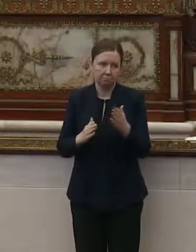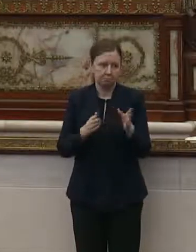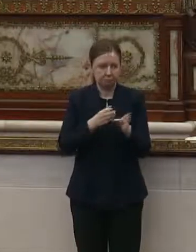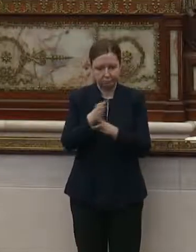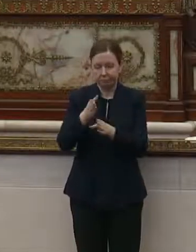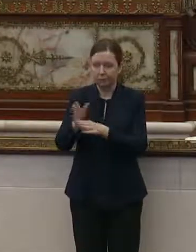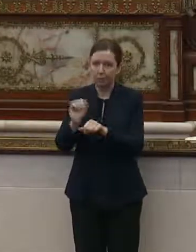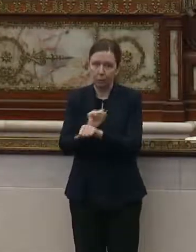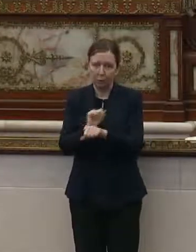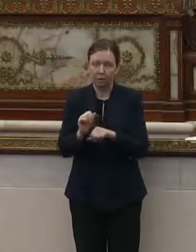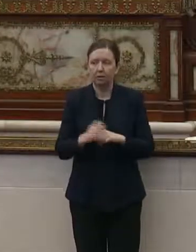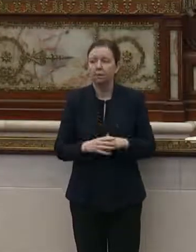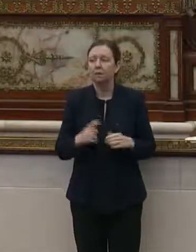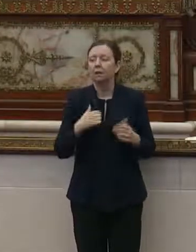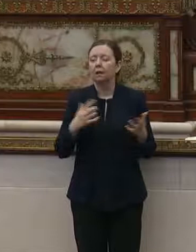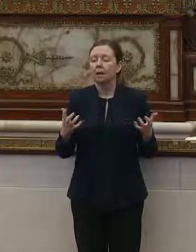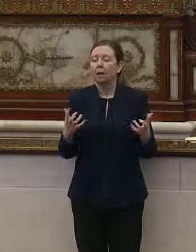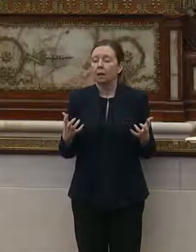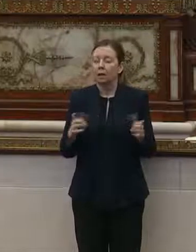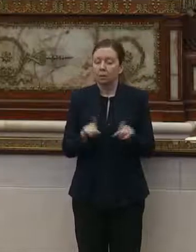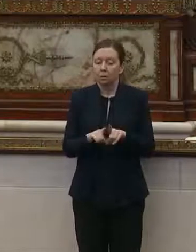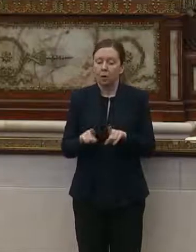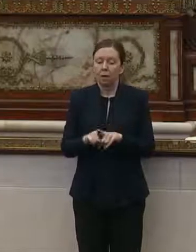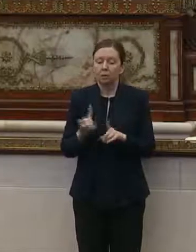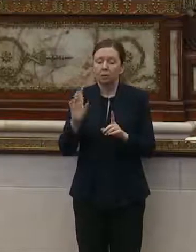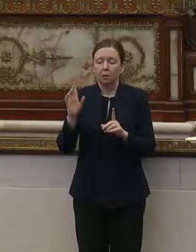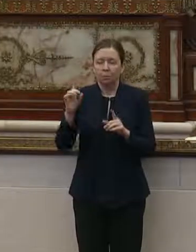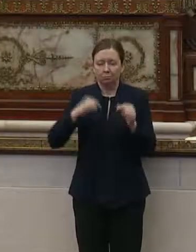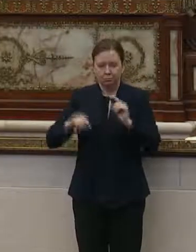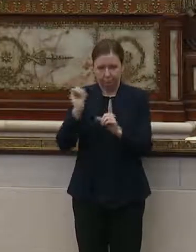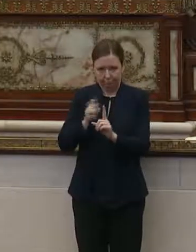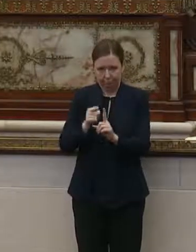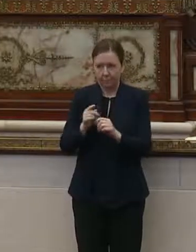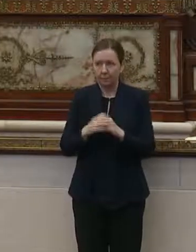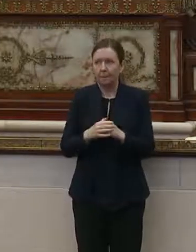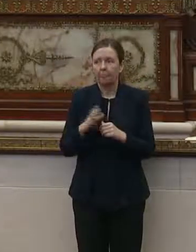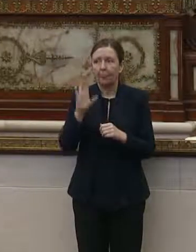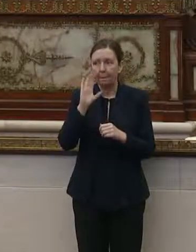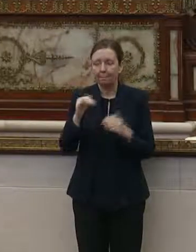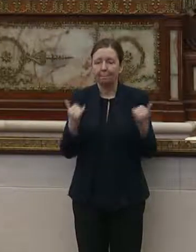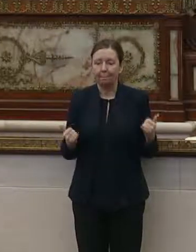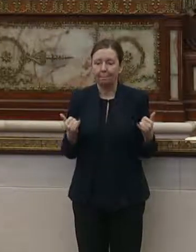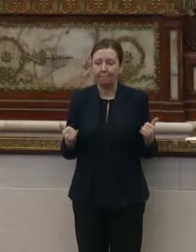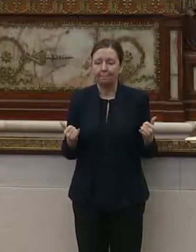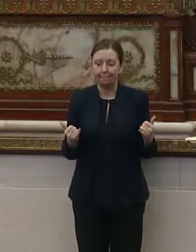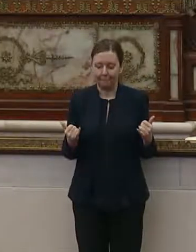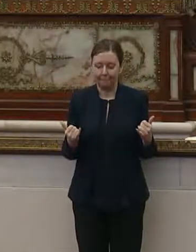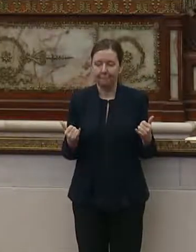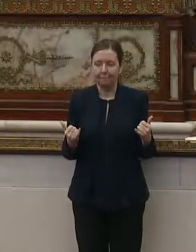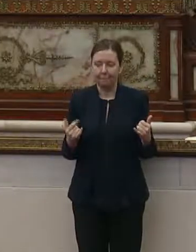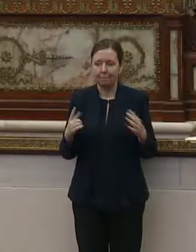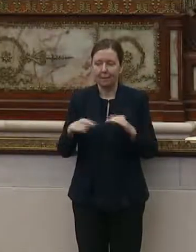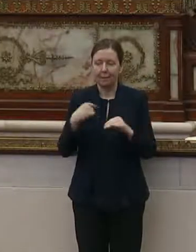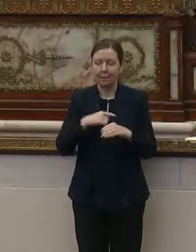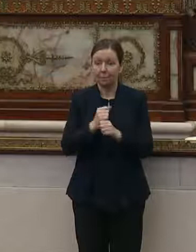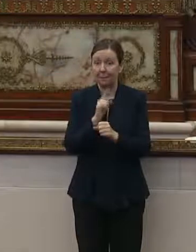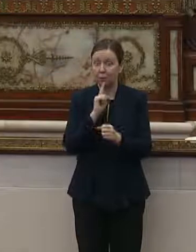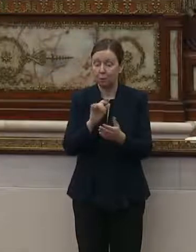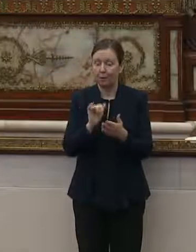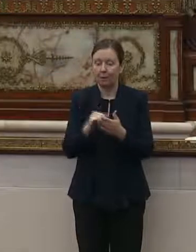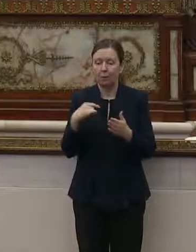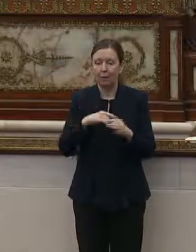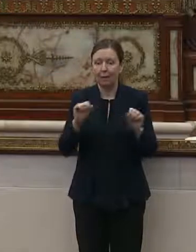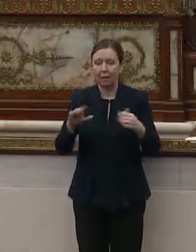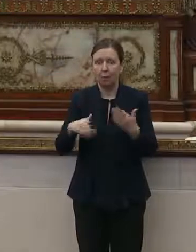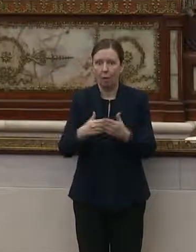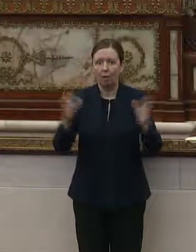this work. I wanted to also circle back because I know that right now this is really about us ensuring that we can